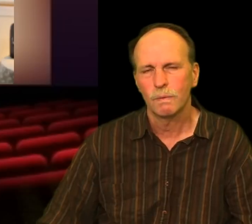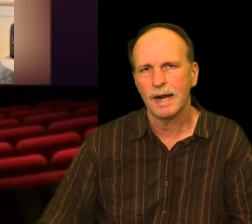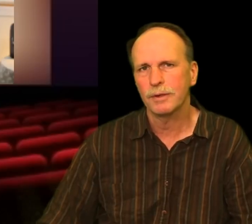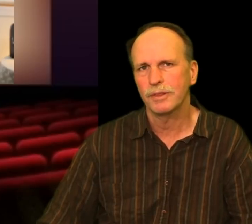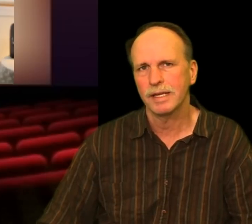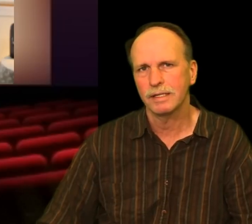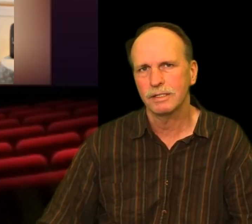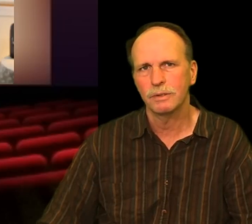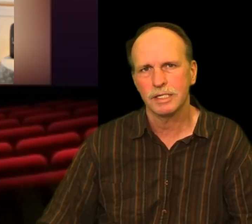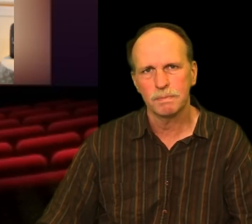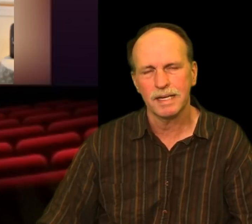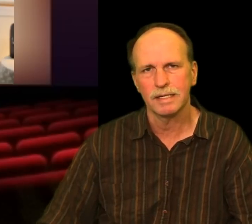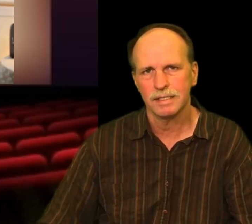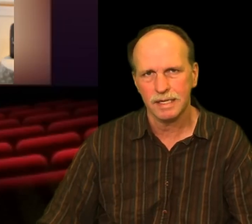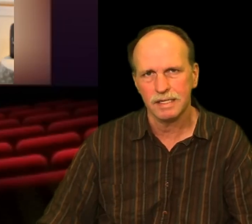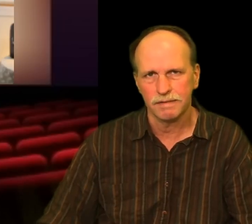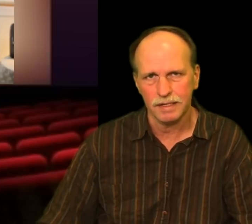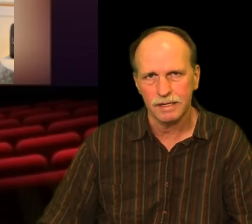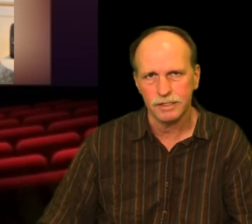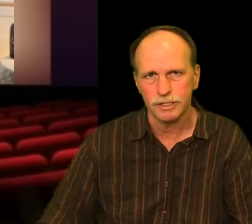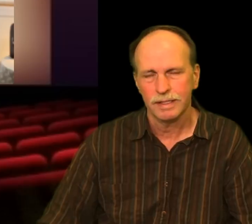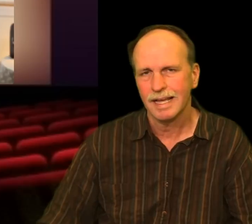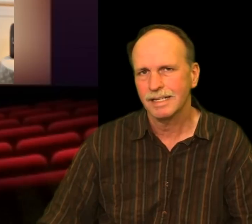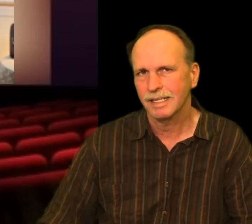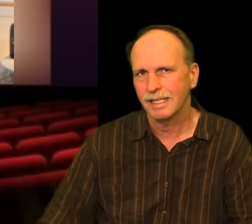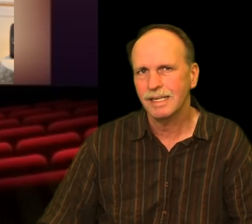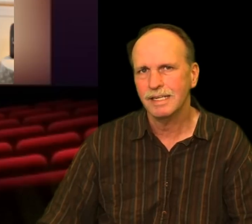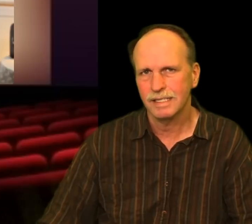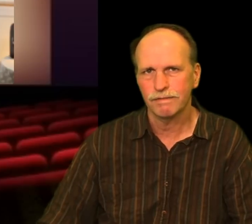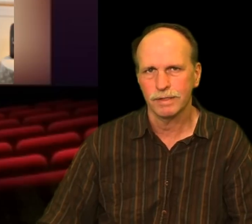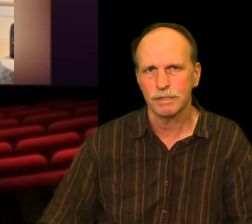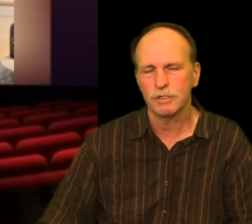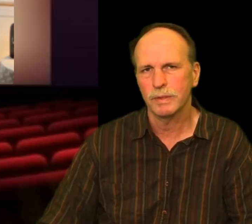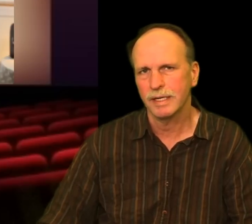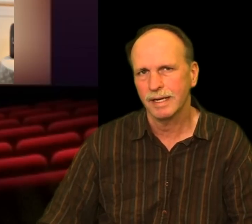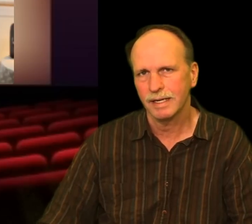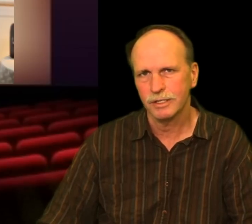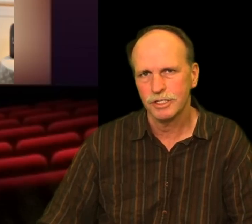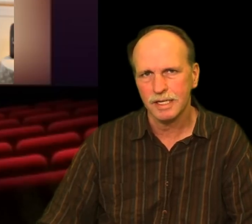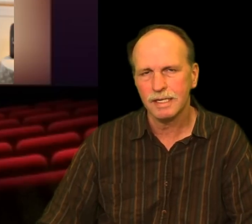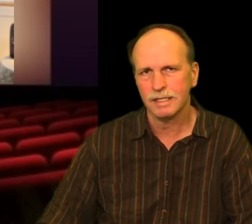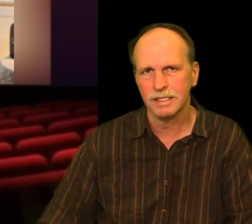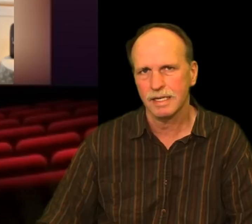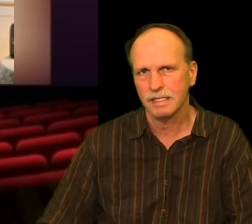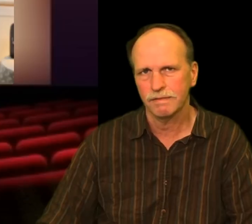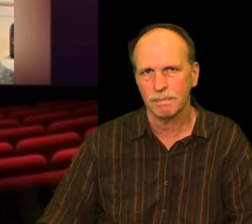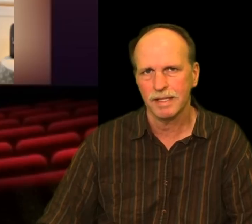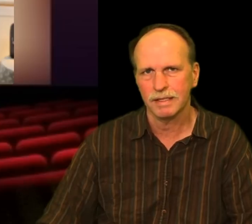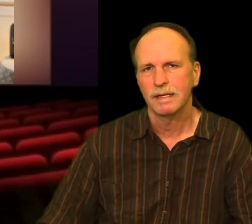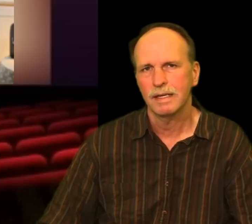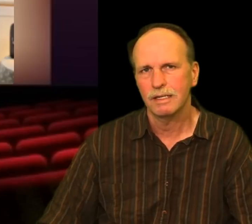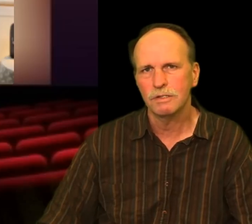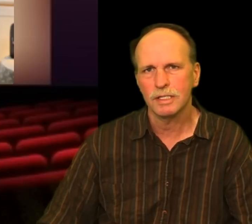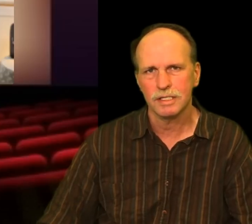fields, rather than to expand scientific knowledge. That is a key difference between not understanding the scientific